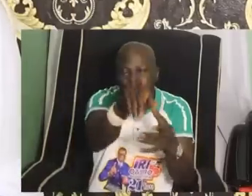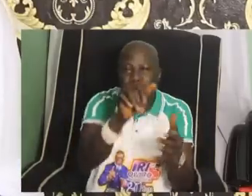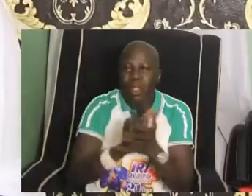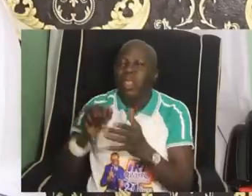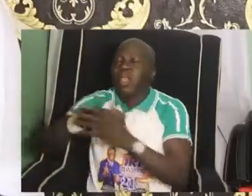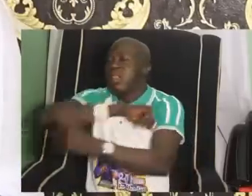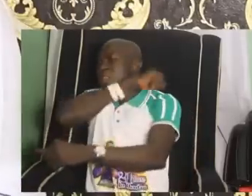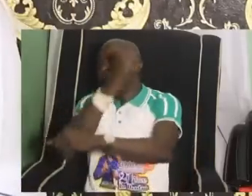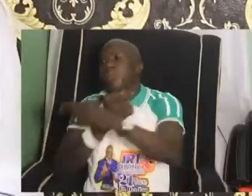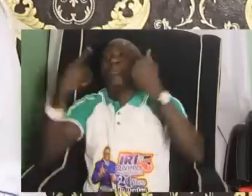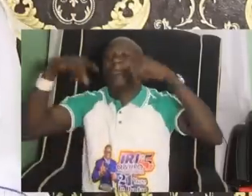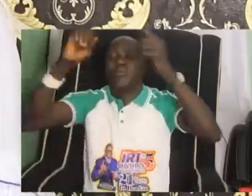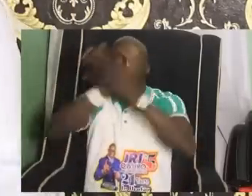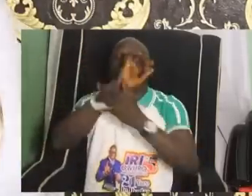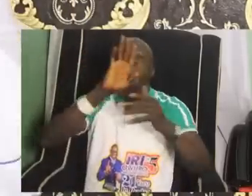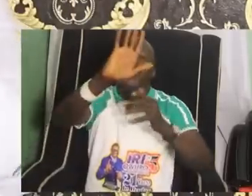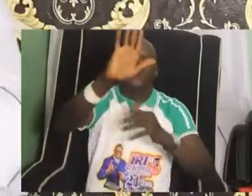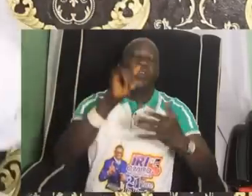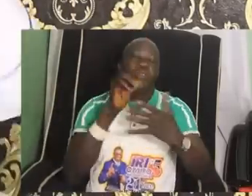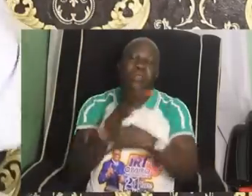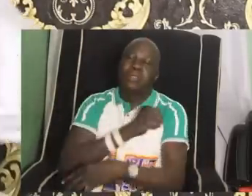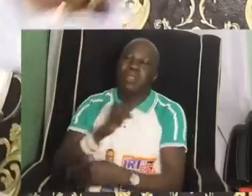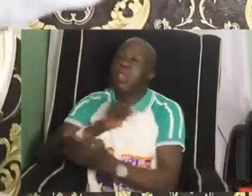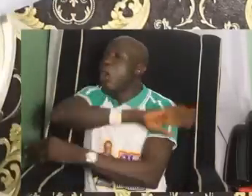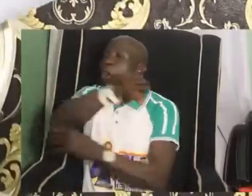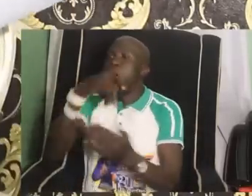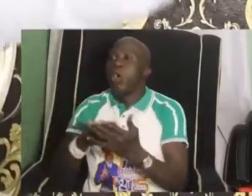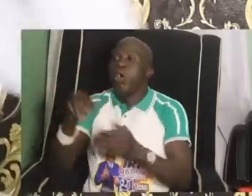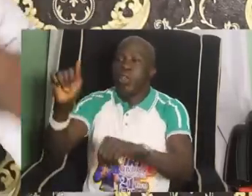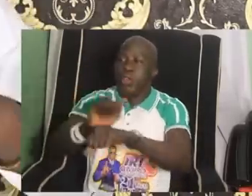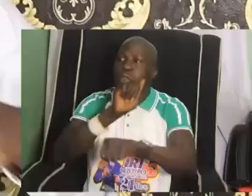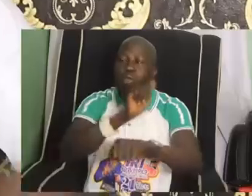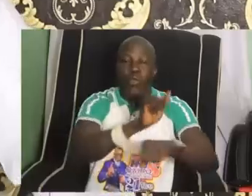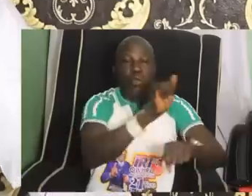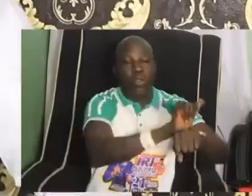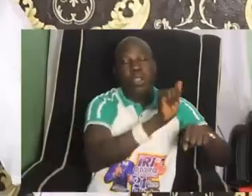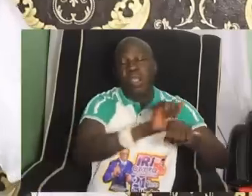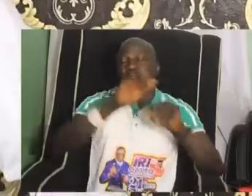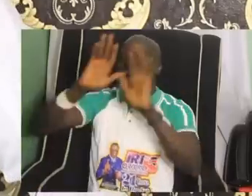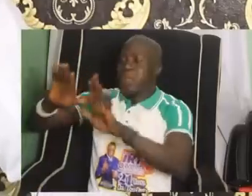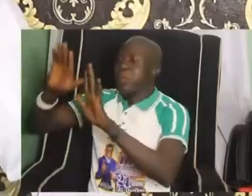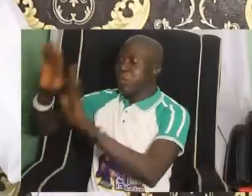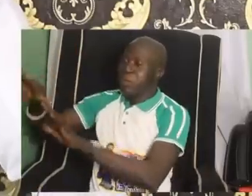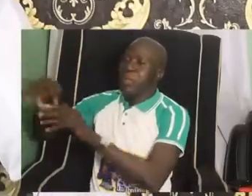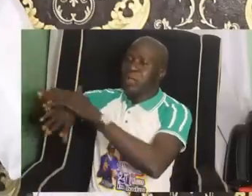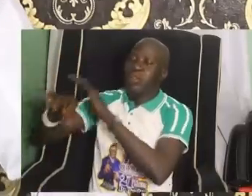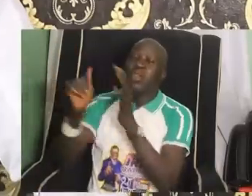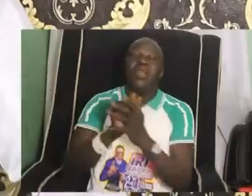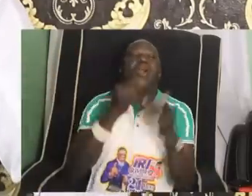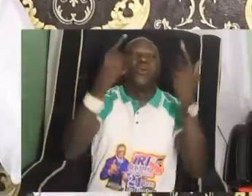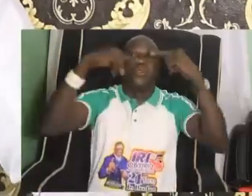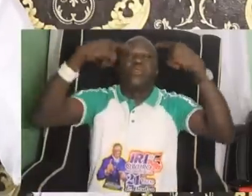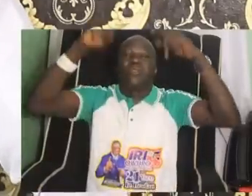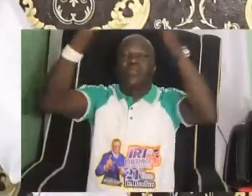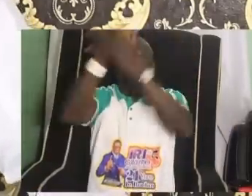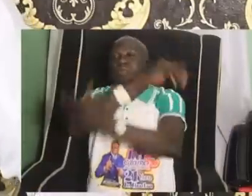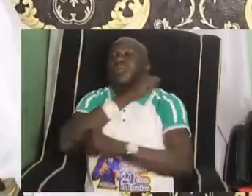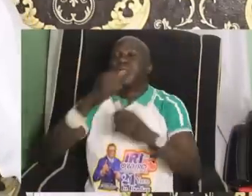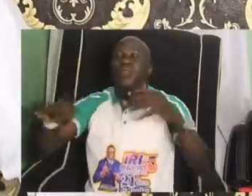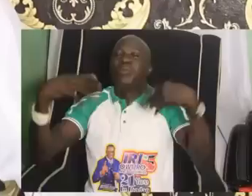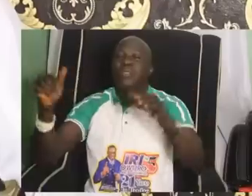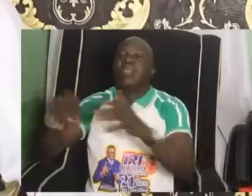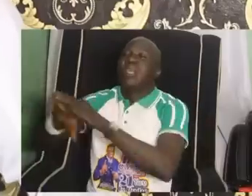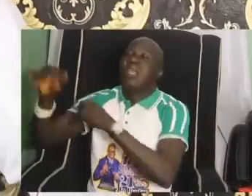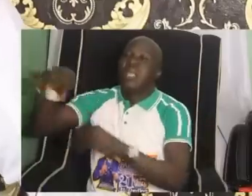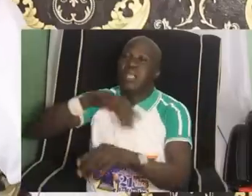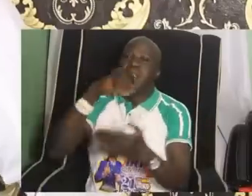it. I see your majesty. Success will be yours. Bobo project was a party last week. Oh, the abandoned project. Oh, my, your year, no, say, you will complete it this